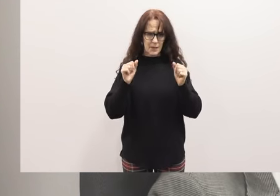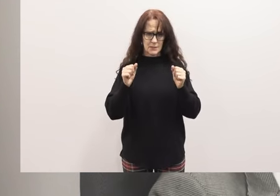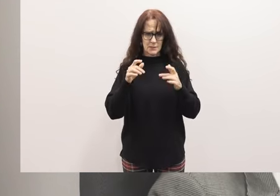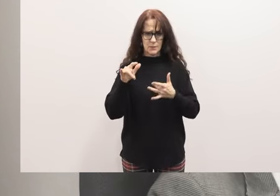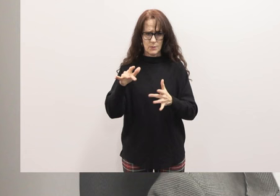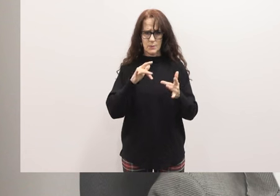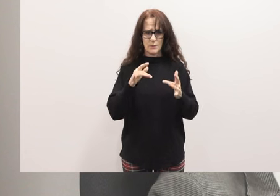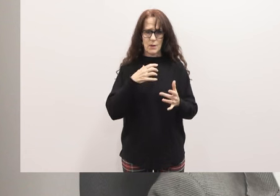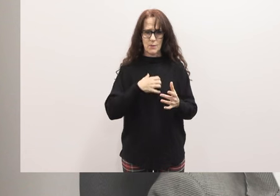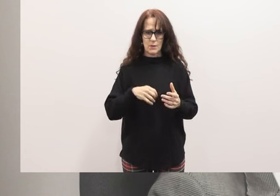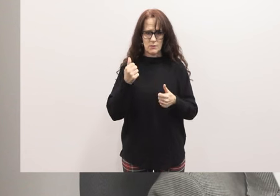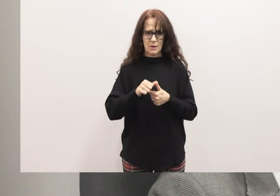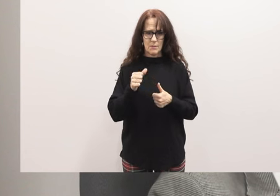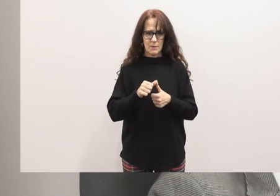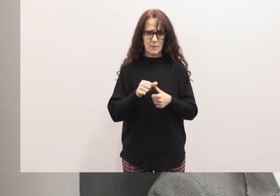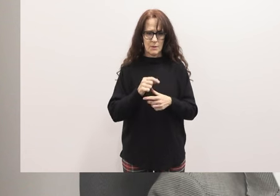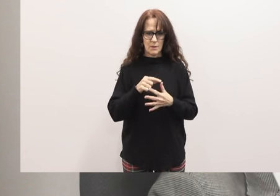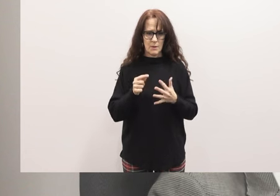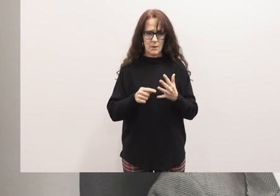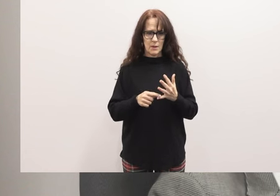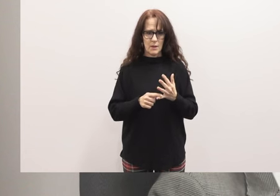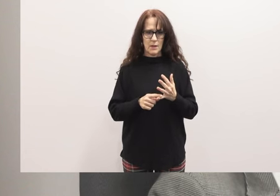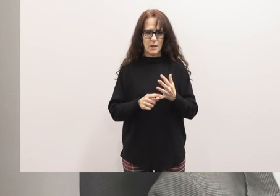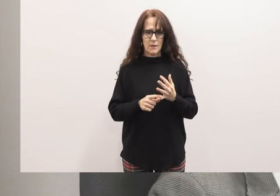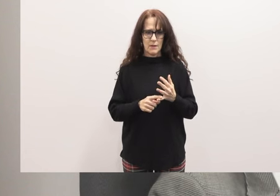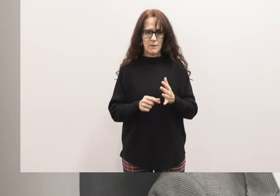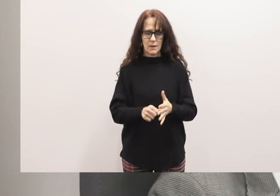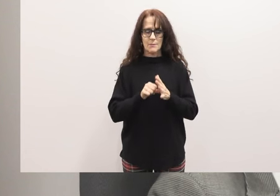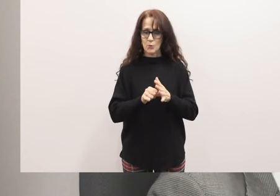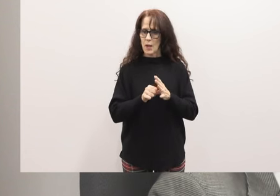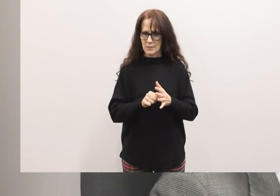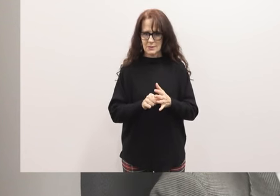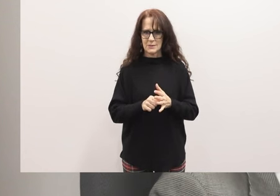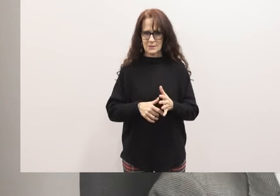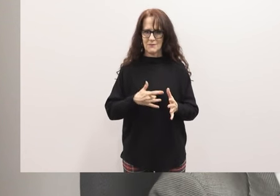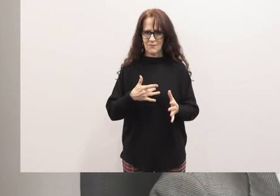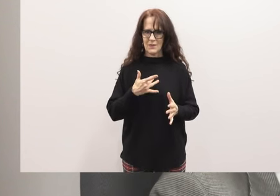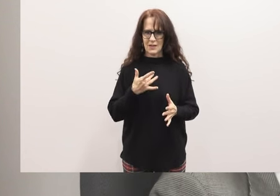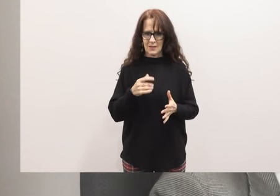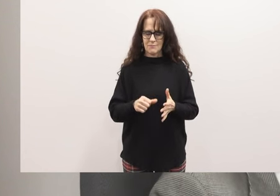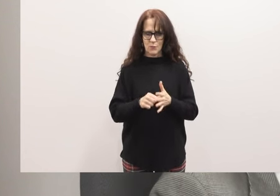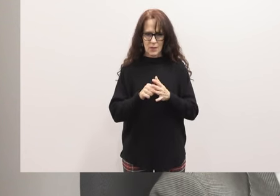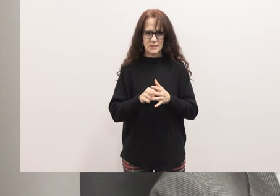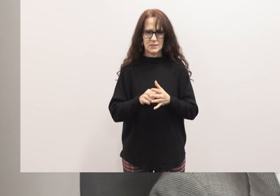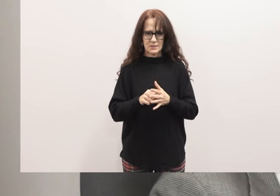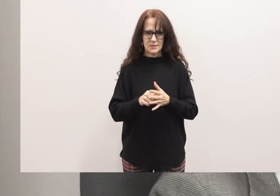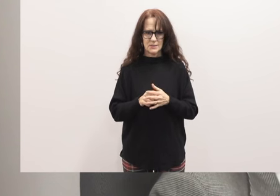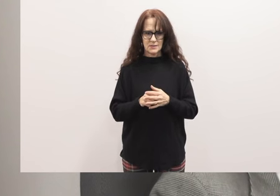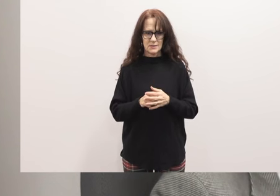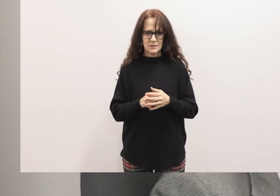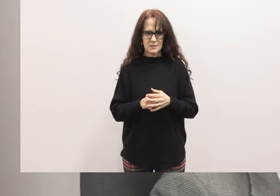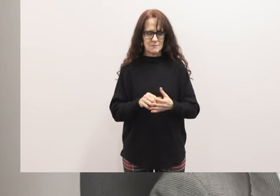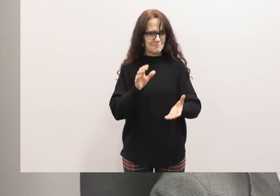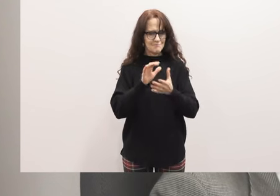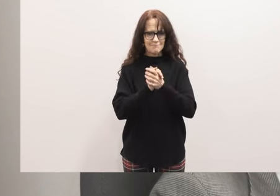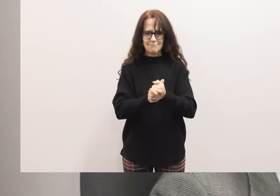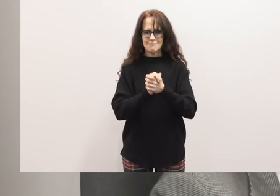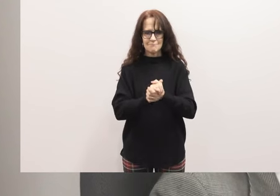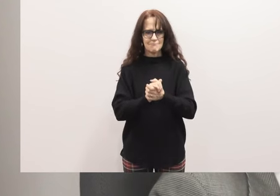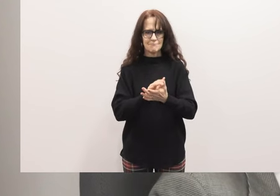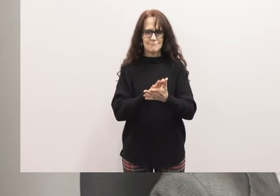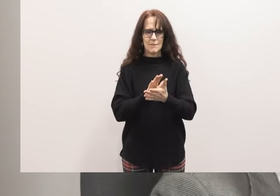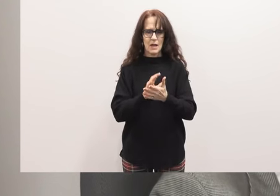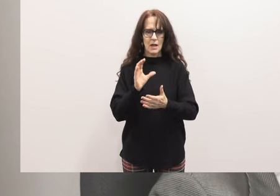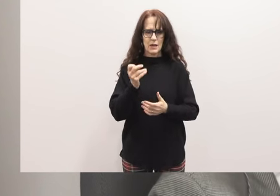I wish I could remember what they were exactly, but very impressive. So hats off to our